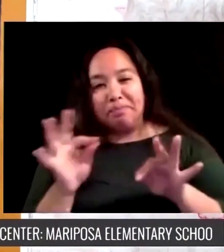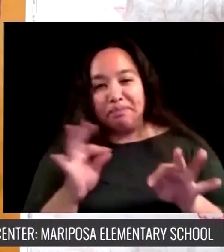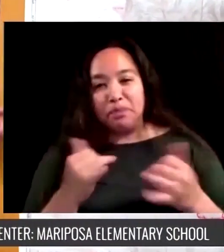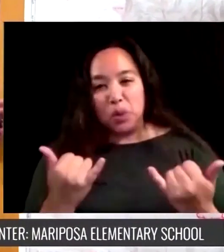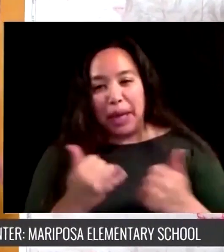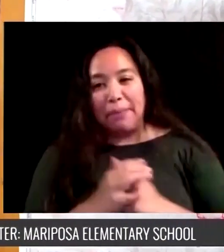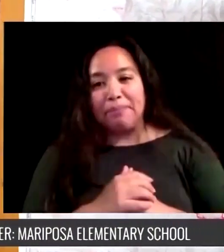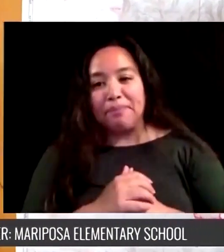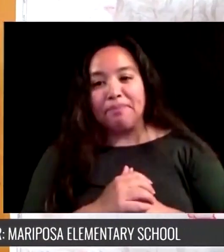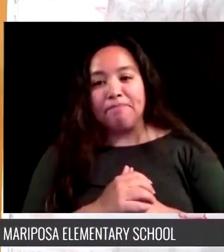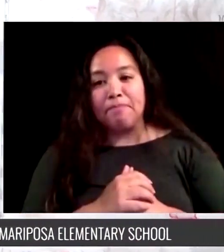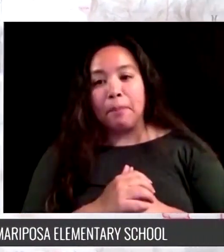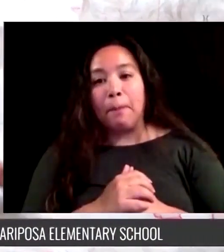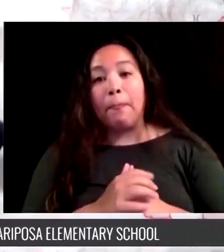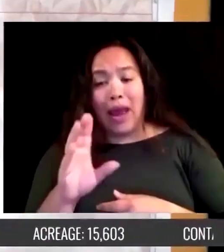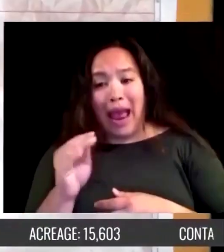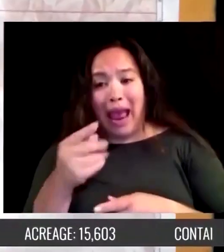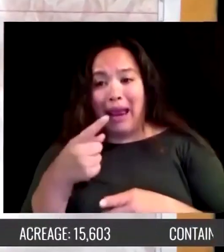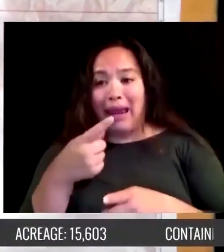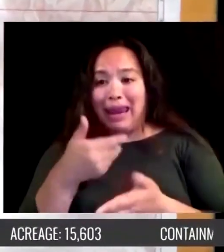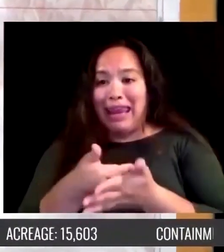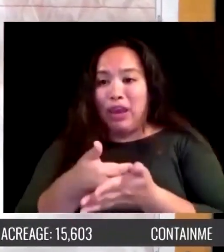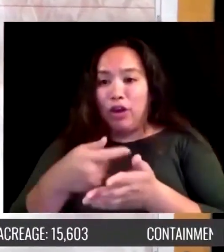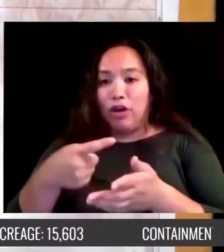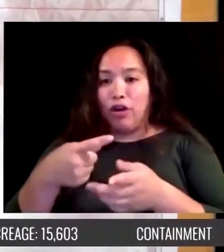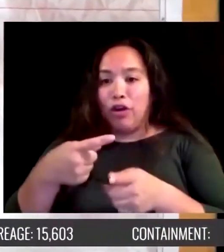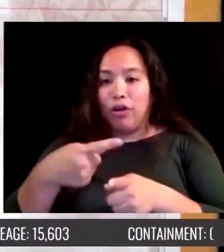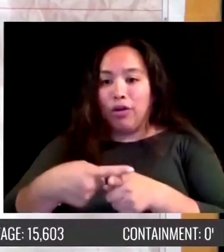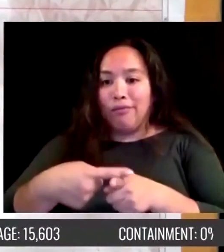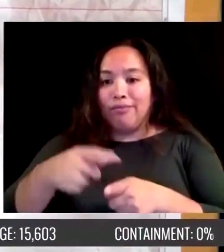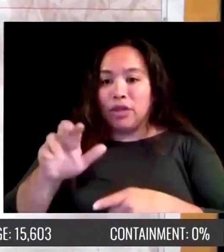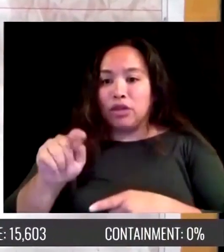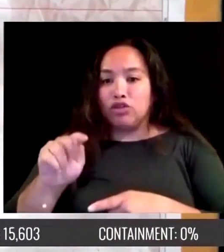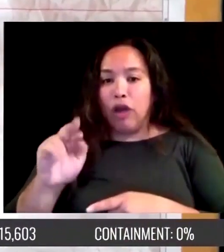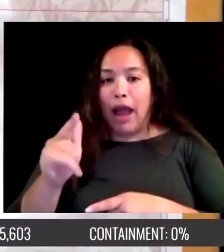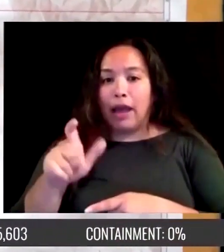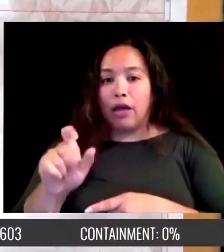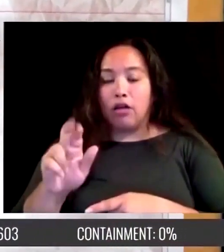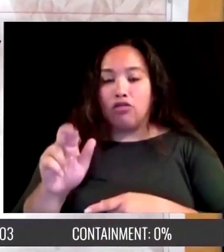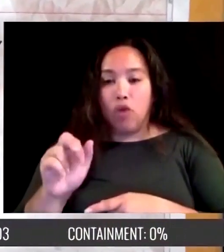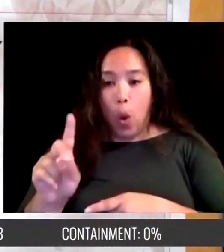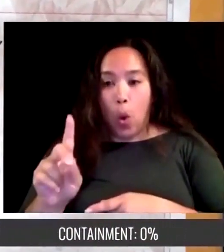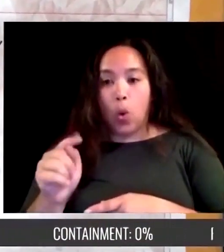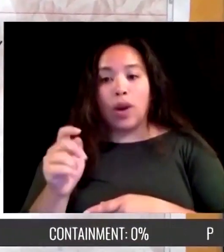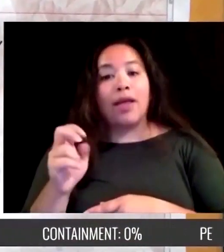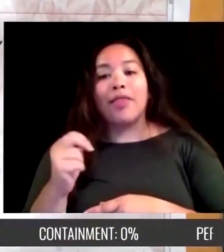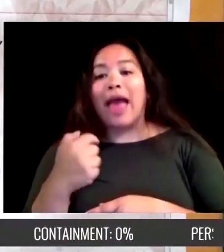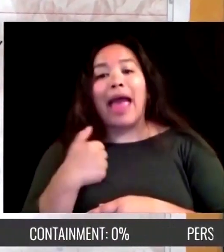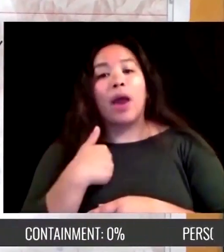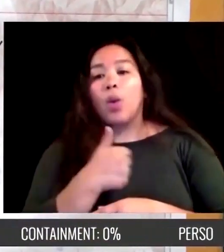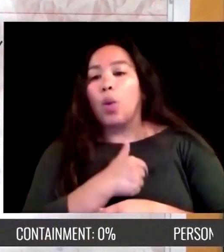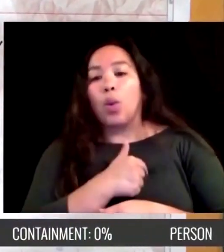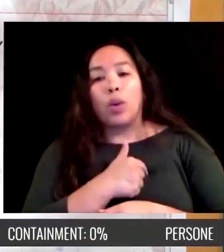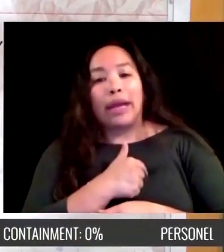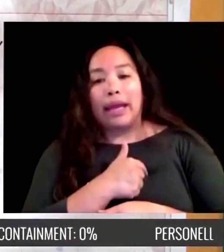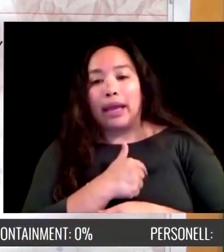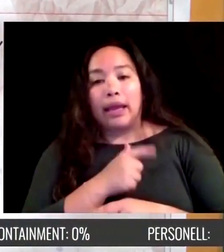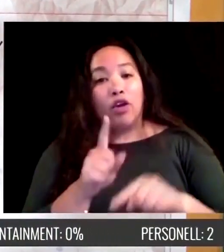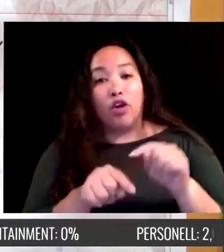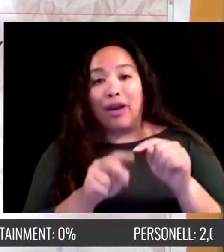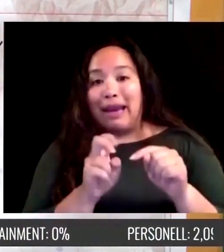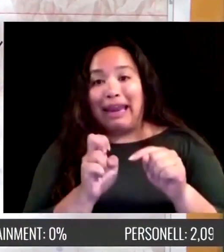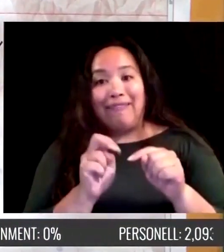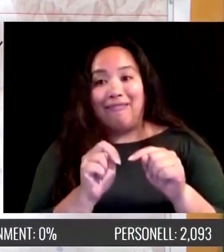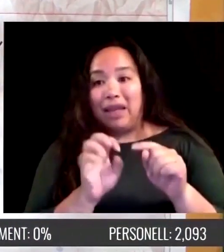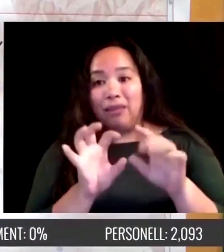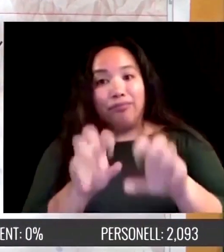meeting Sunday night he'd never seen anything like it. The fire quickly outflanked us. We couldn't even attack it with the resources